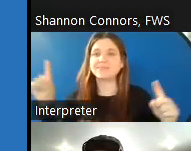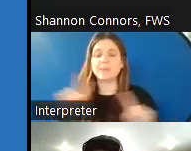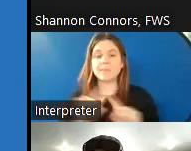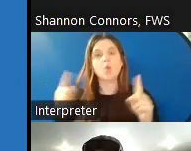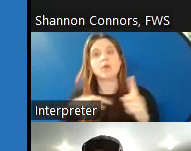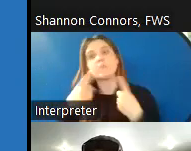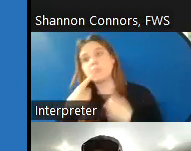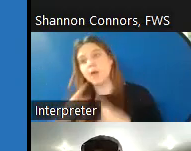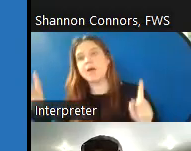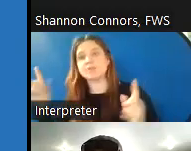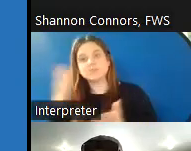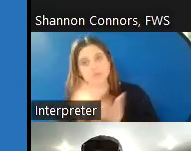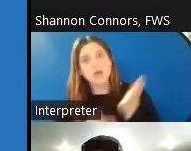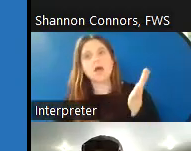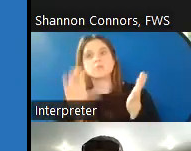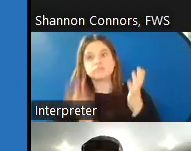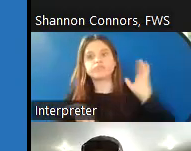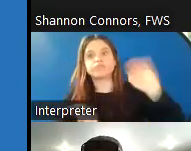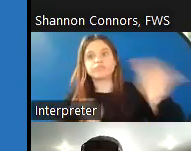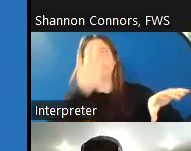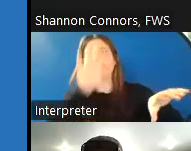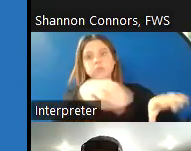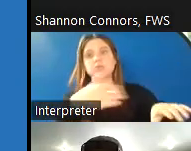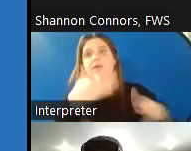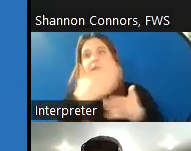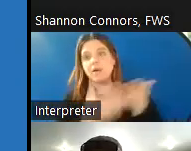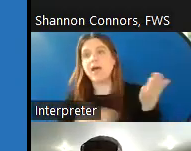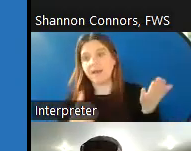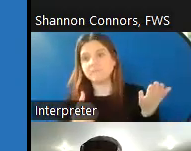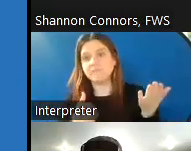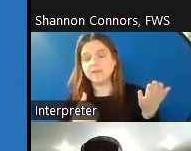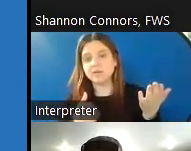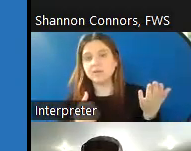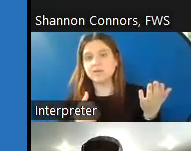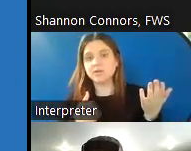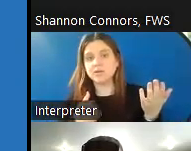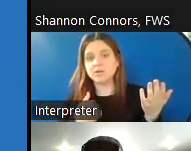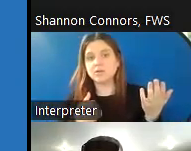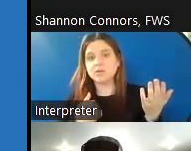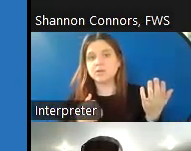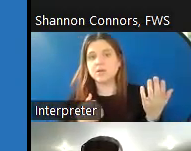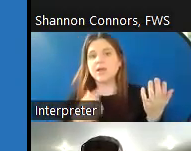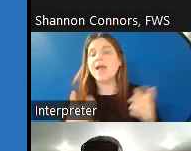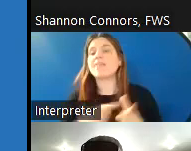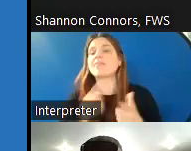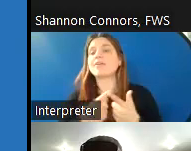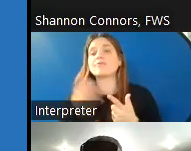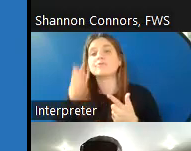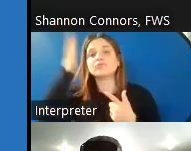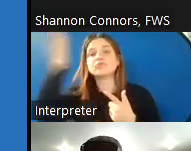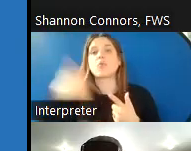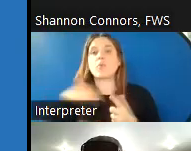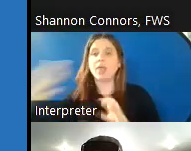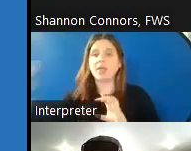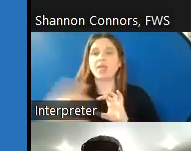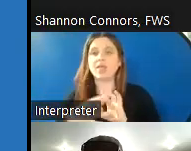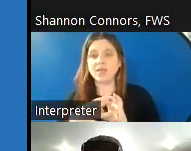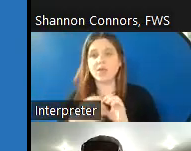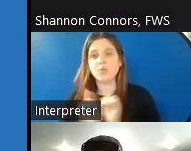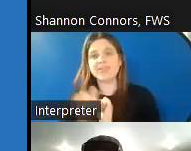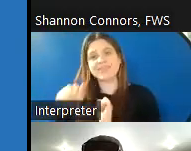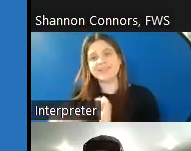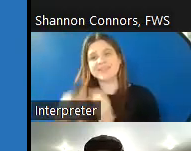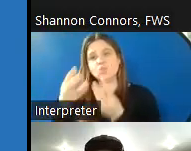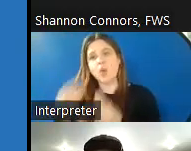there. And the promise would be to link them down to this cedar swamp down